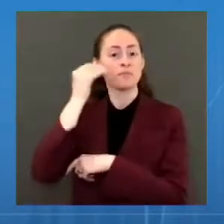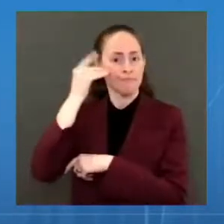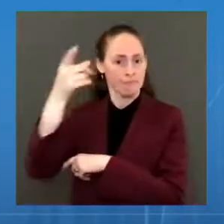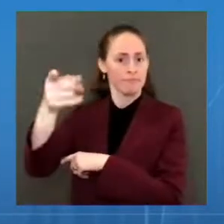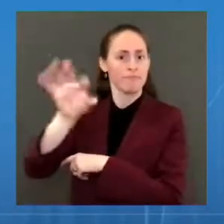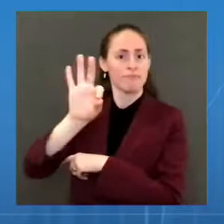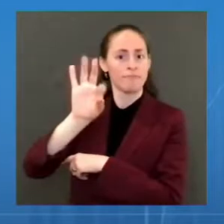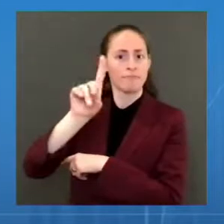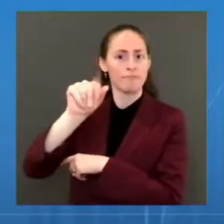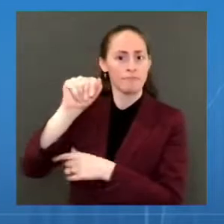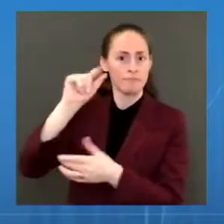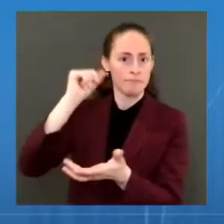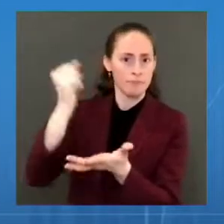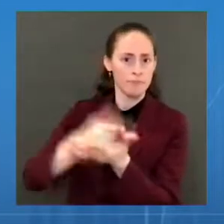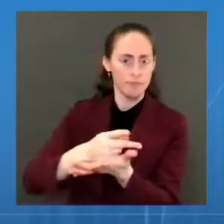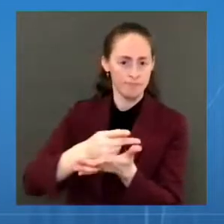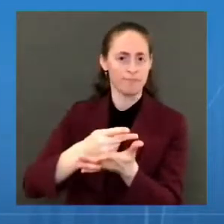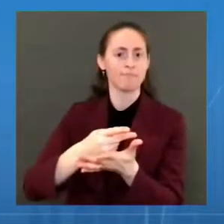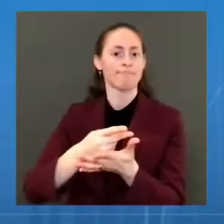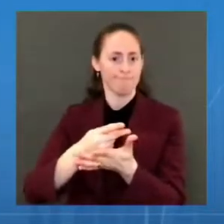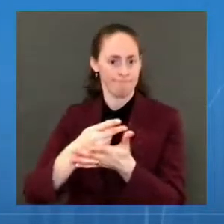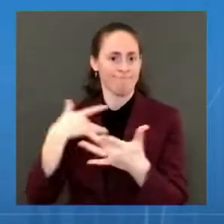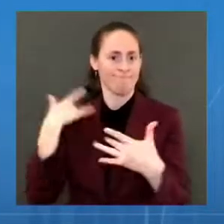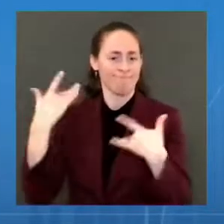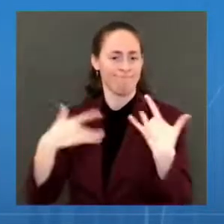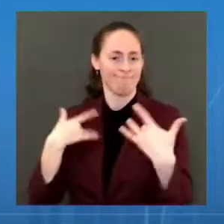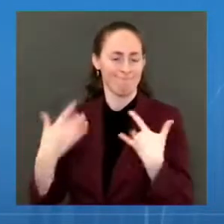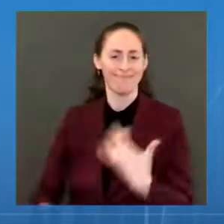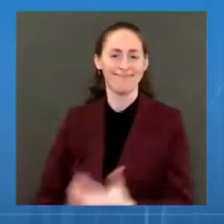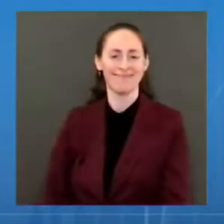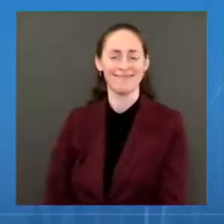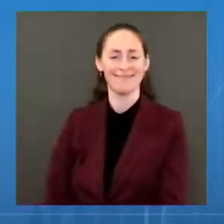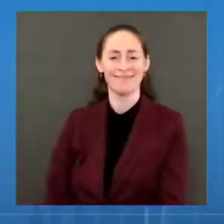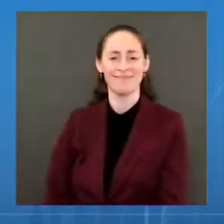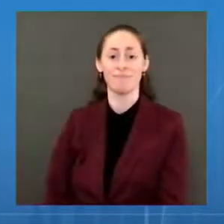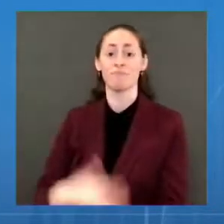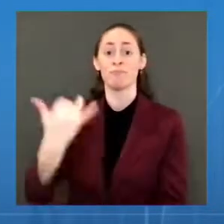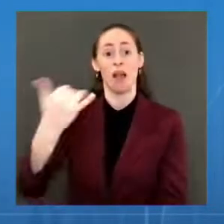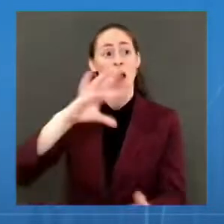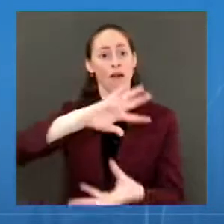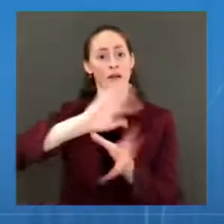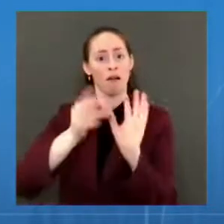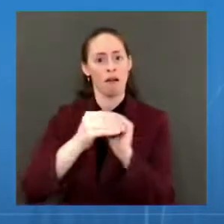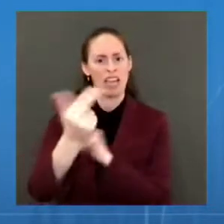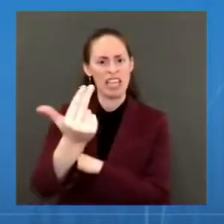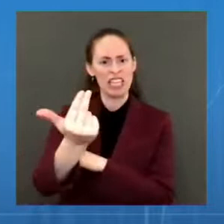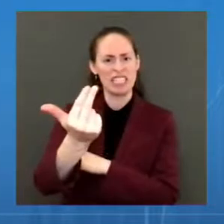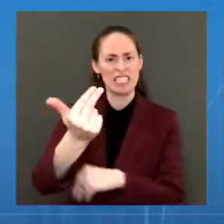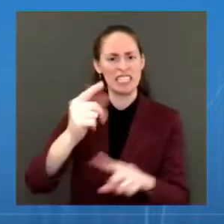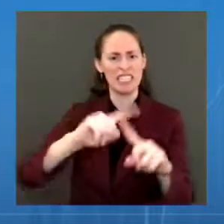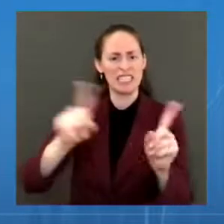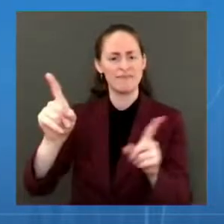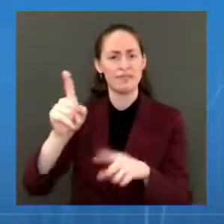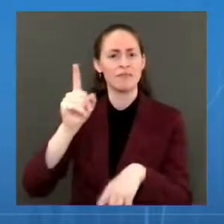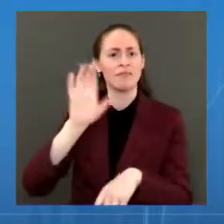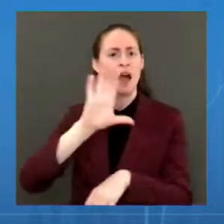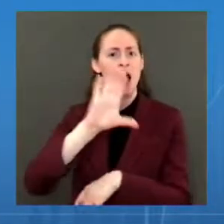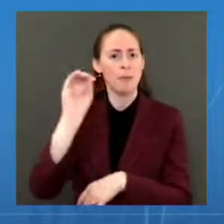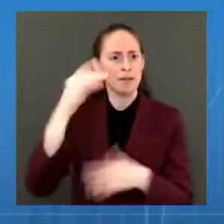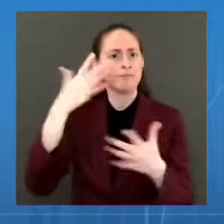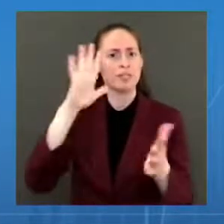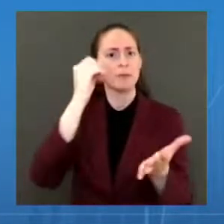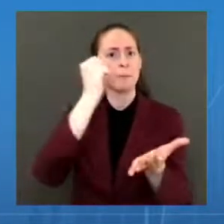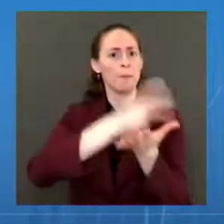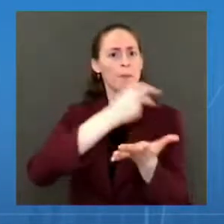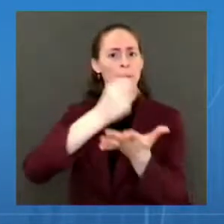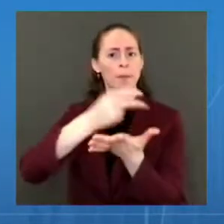to 13 on the market authorized by the FDA. Increasingly, tests are being sold in single packs, making them more